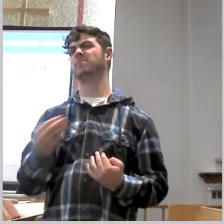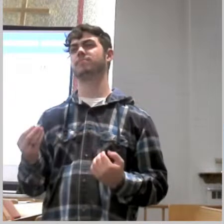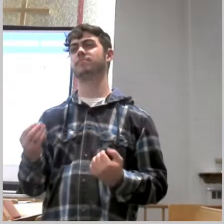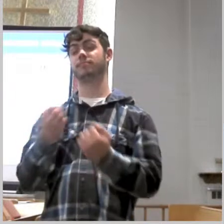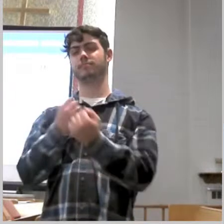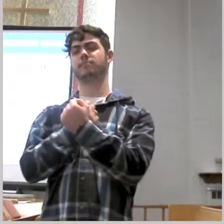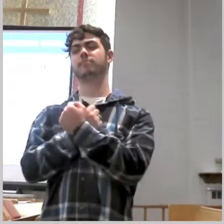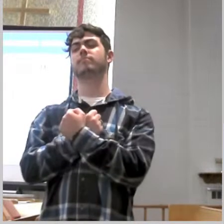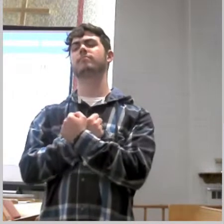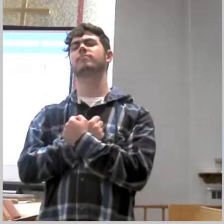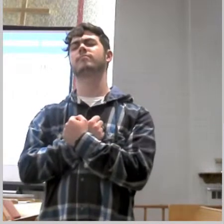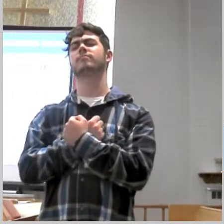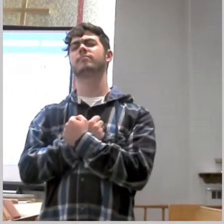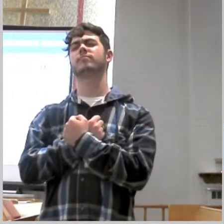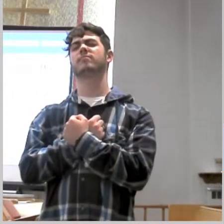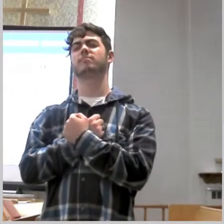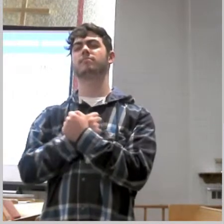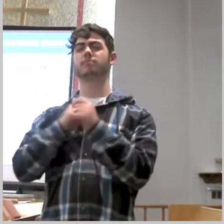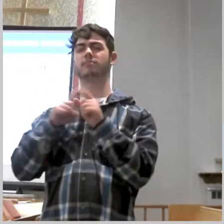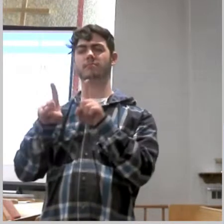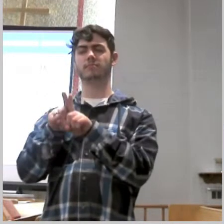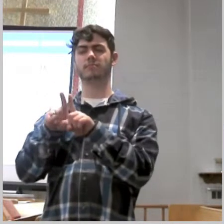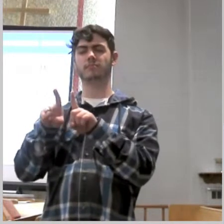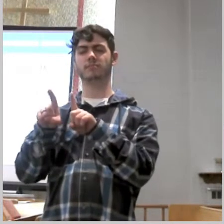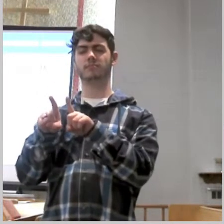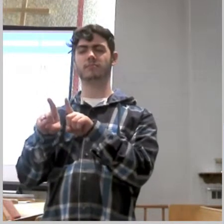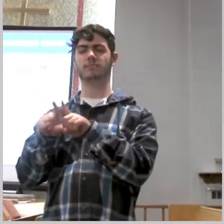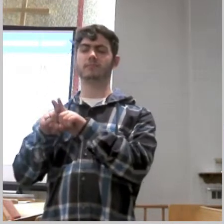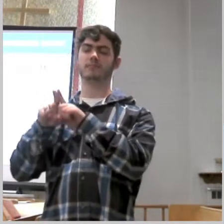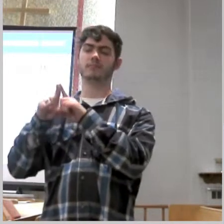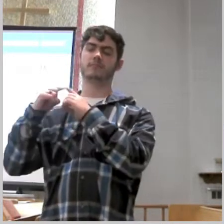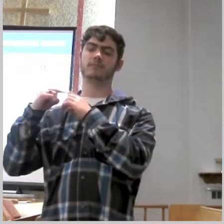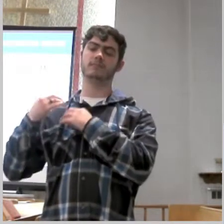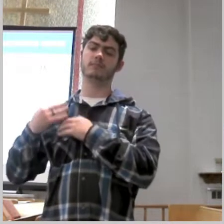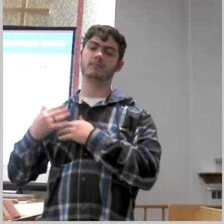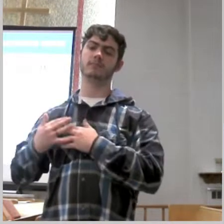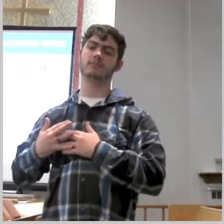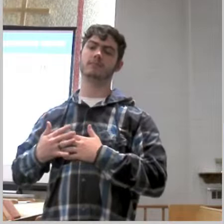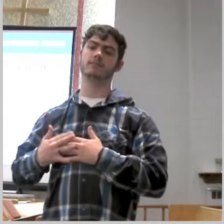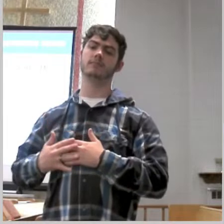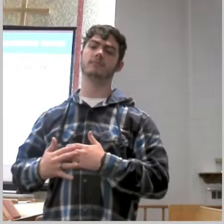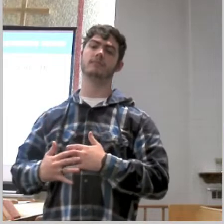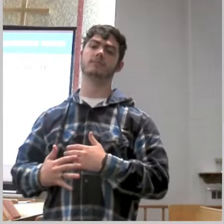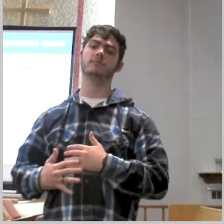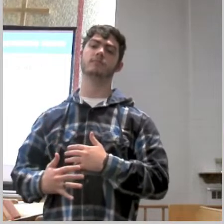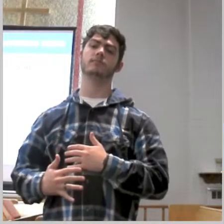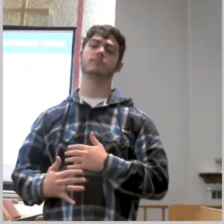sorrow and love flowed